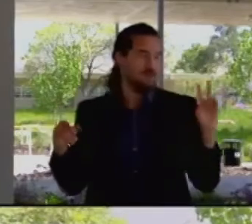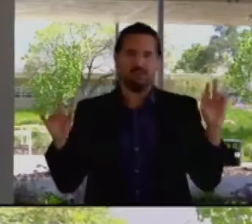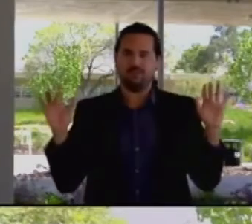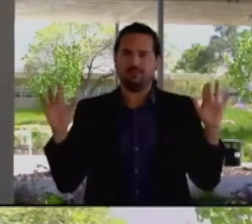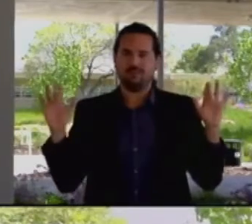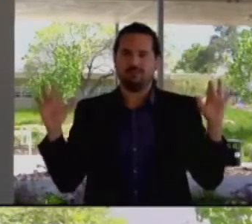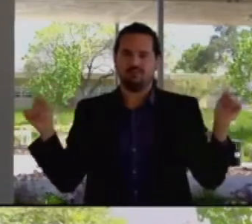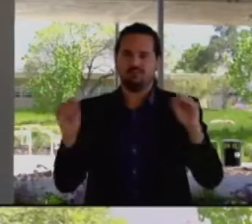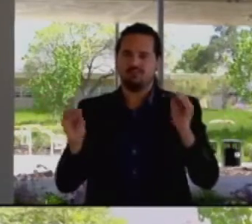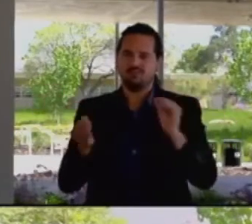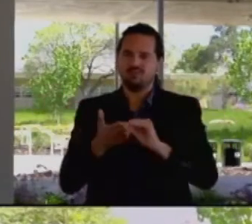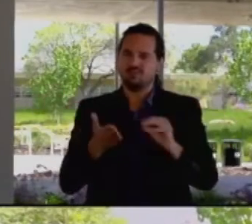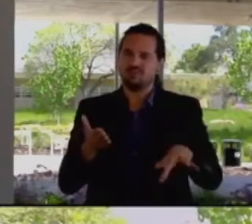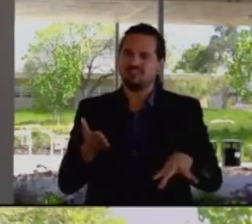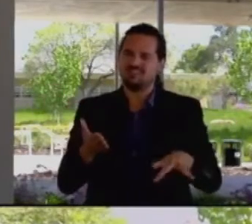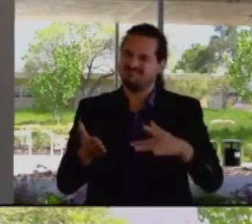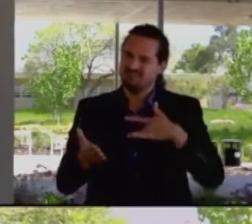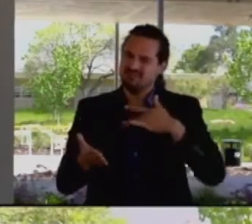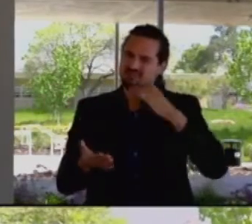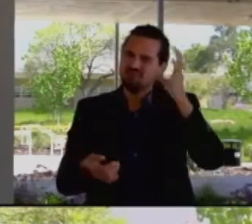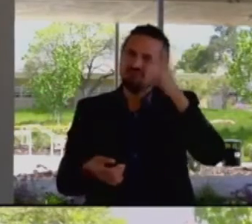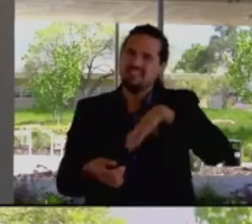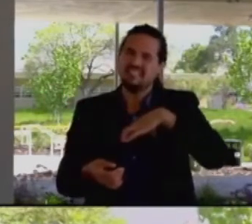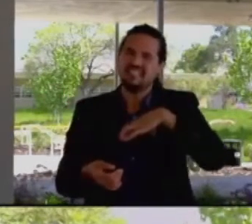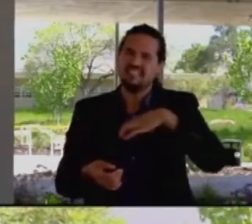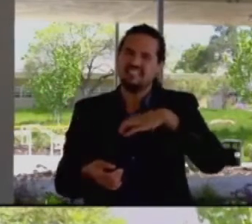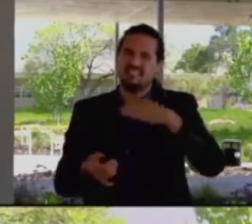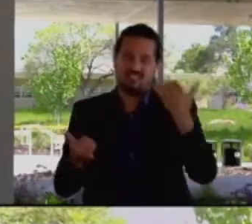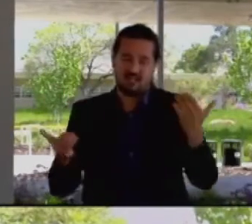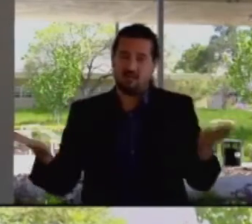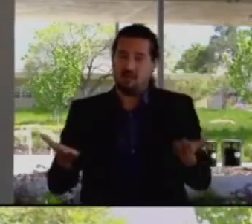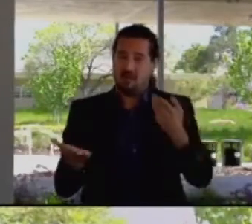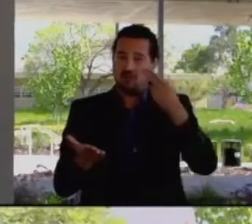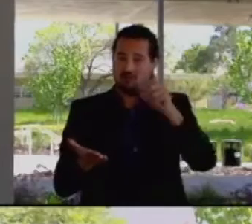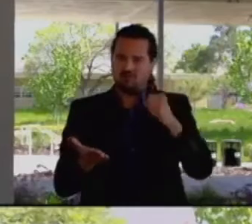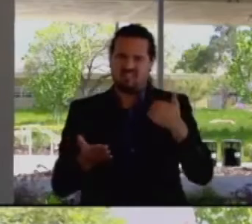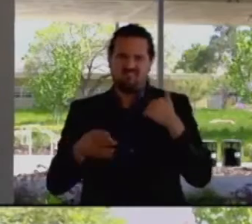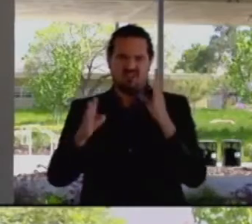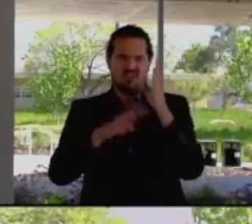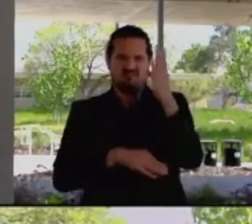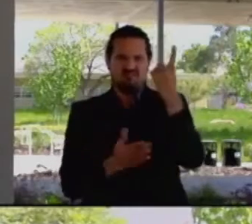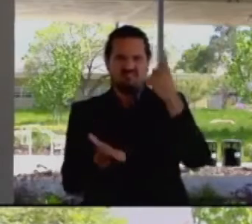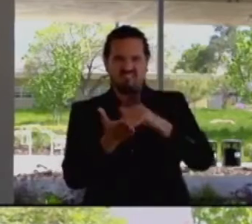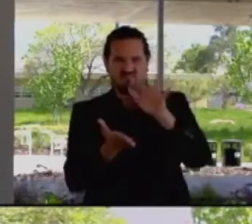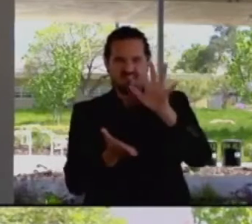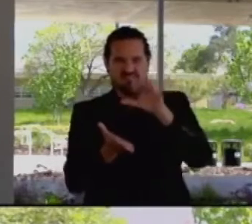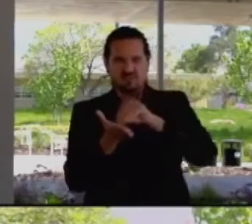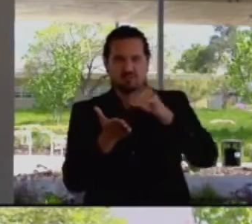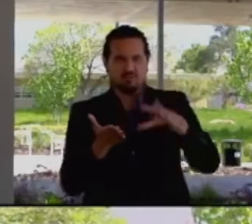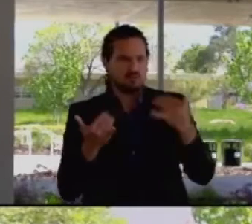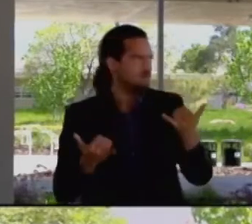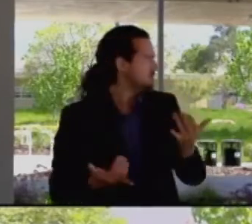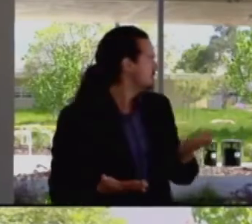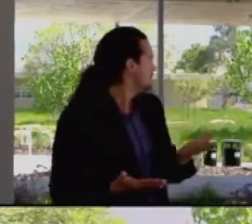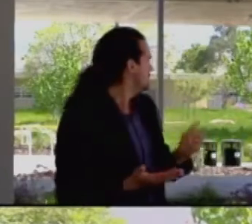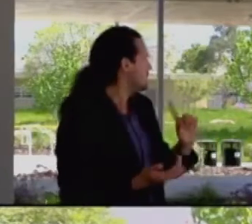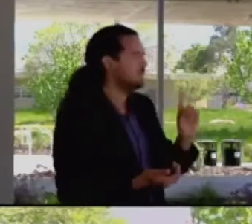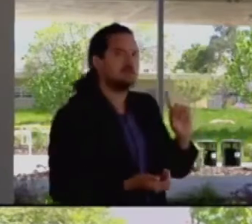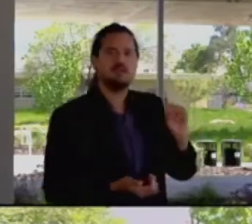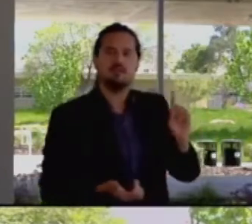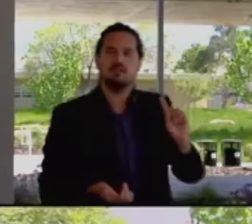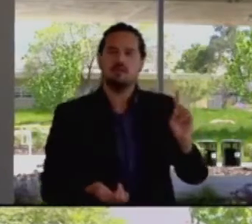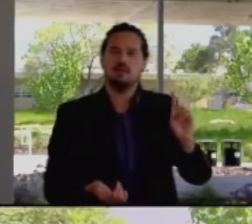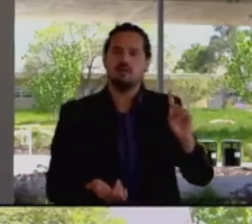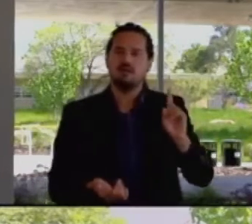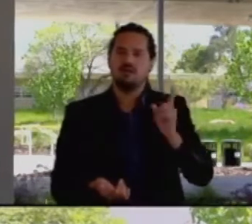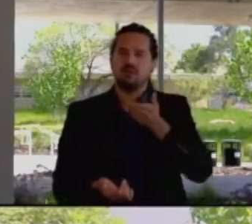in classrooms and out on campus. And today, if you look around, there definitely aren't 1,400 students here. You're going to get to meet